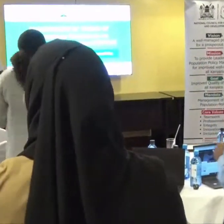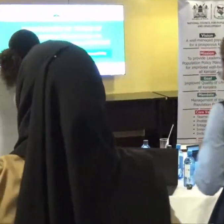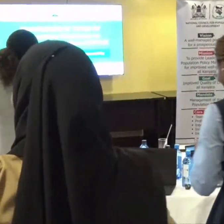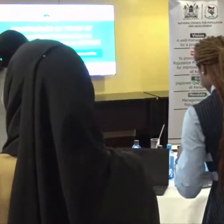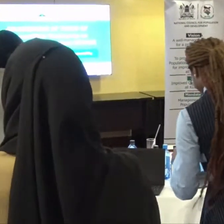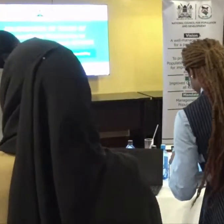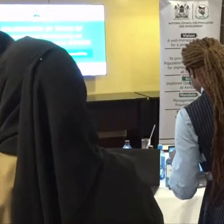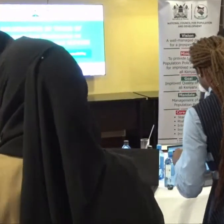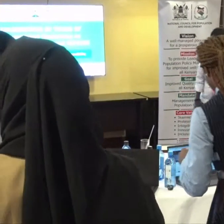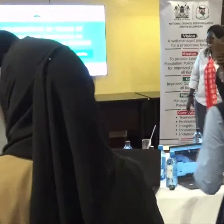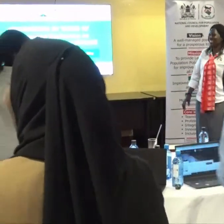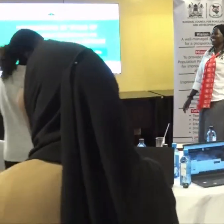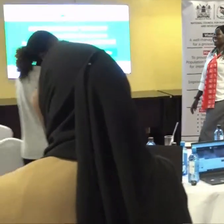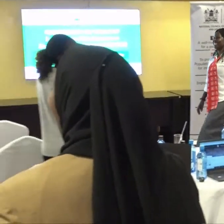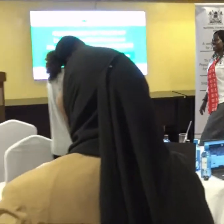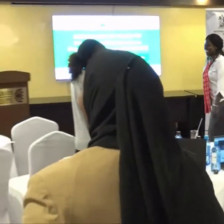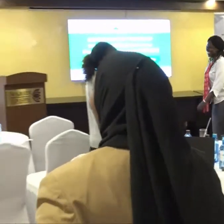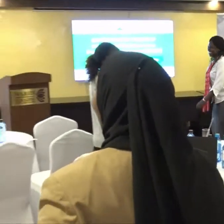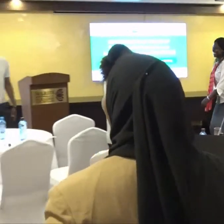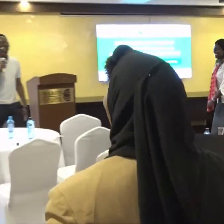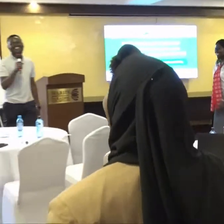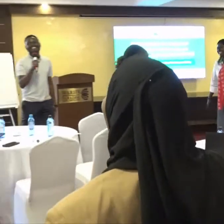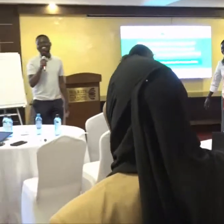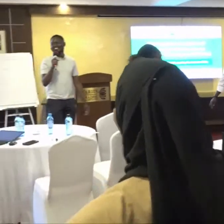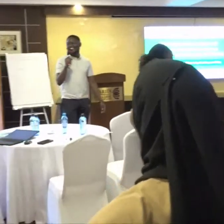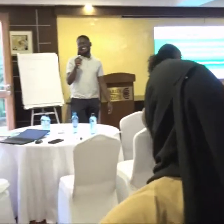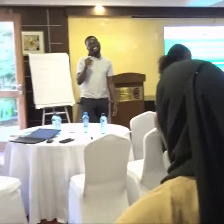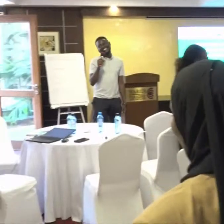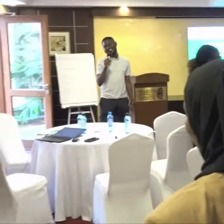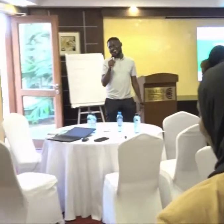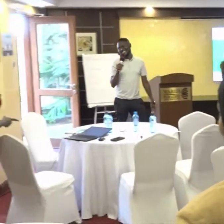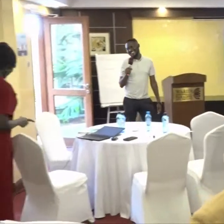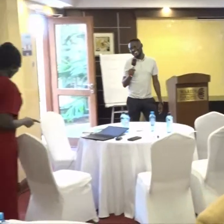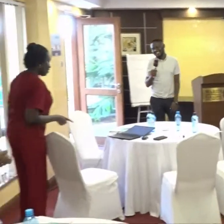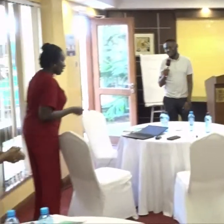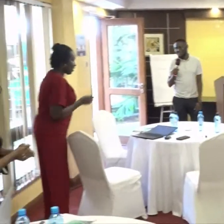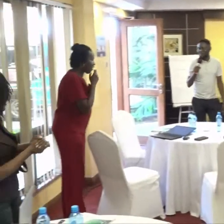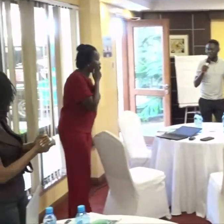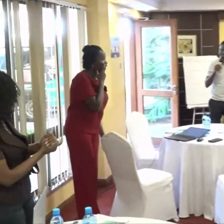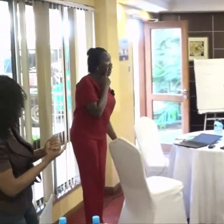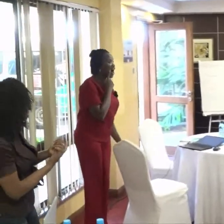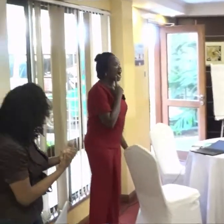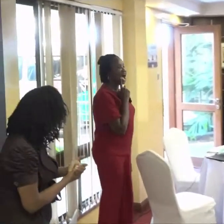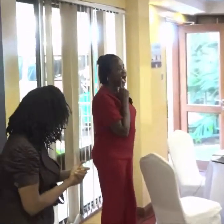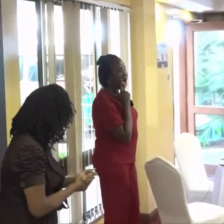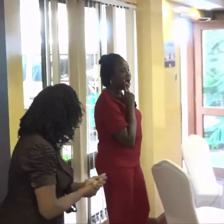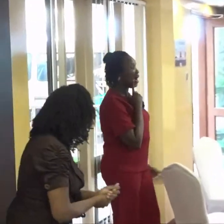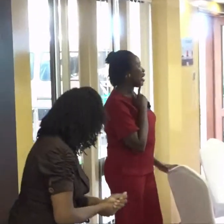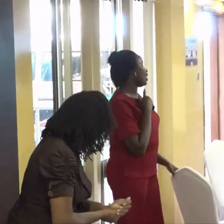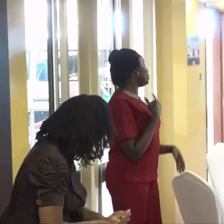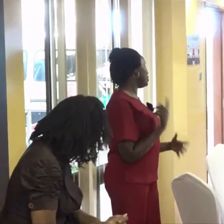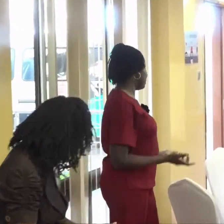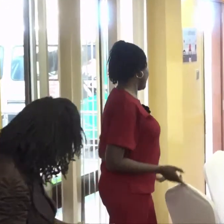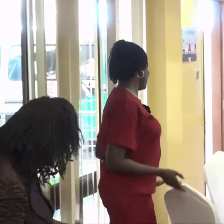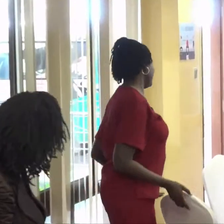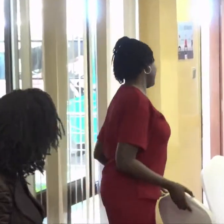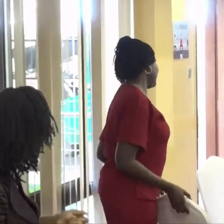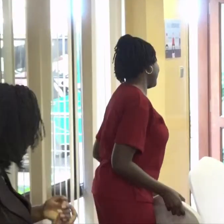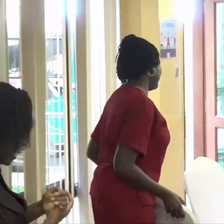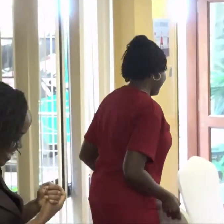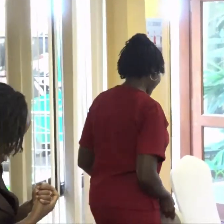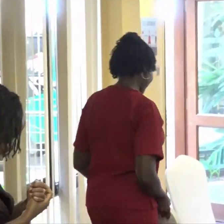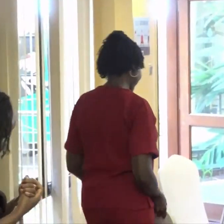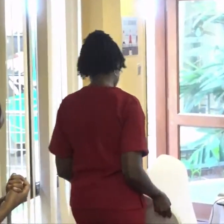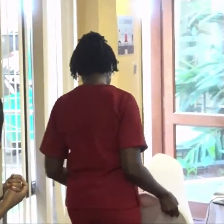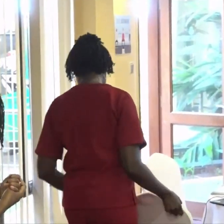You can't repeat the name. you can't try the name. So you have to do a short dance, then take a